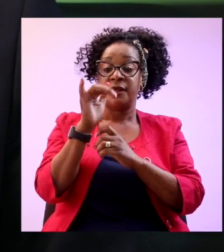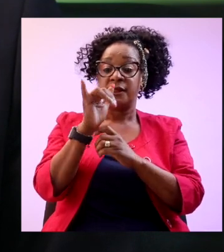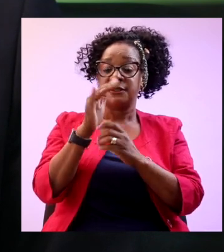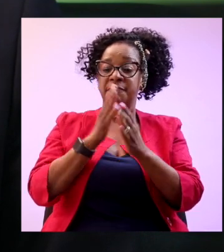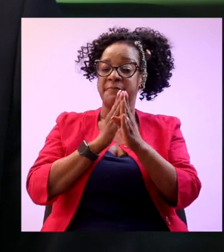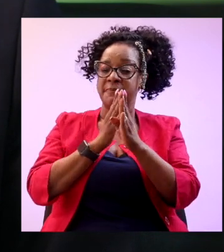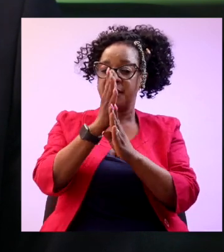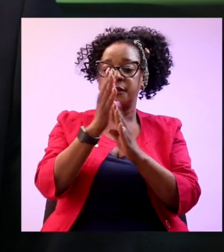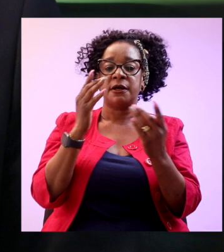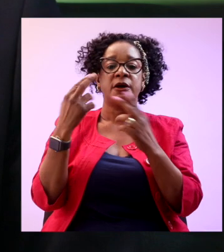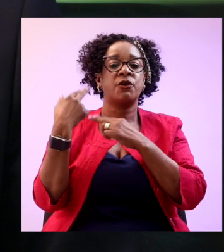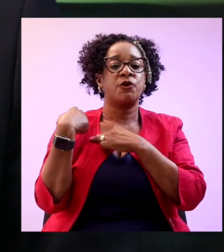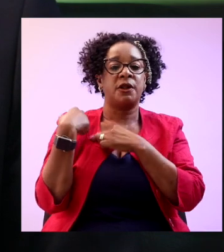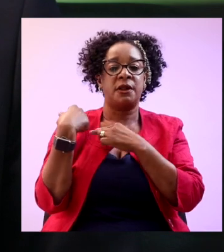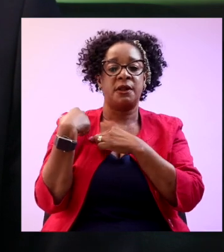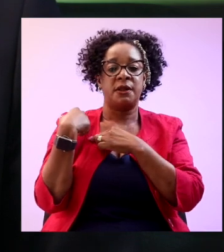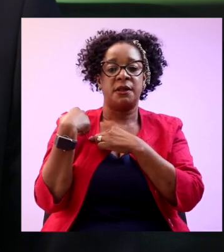And its main role